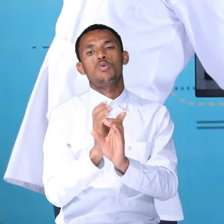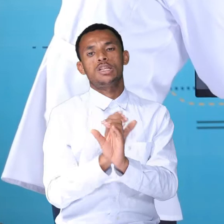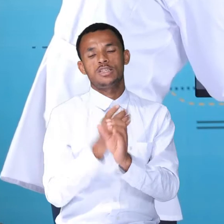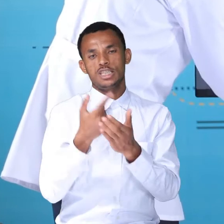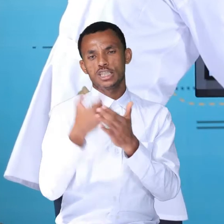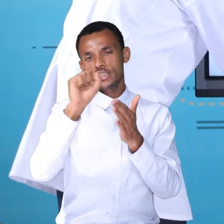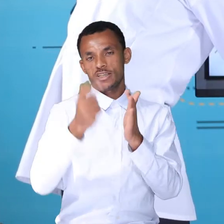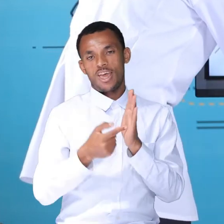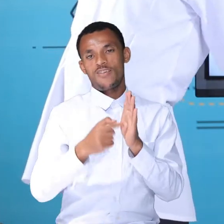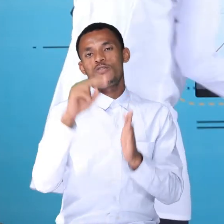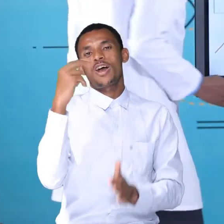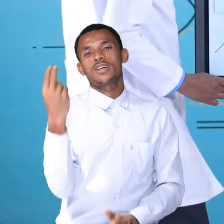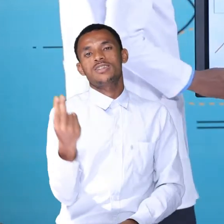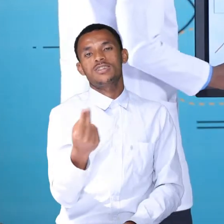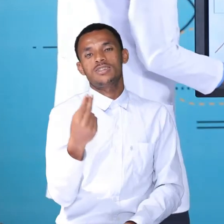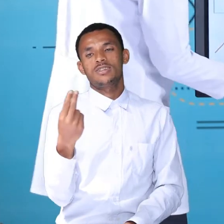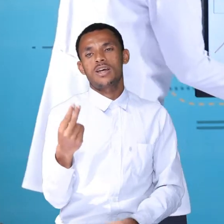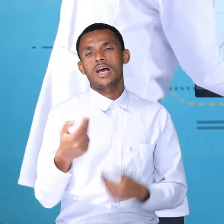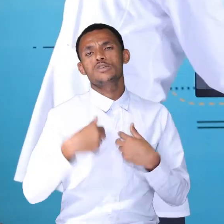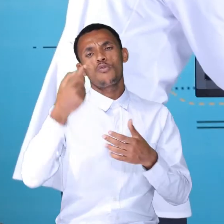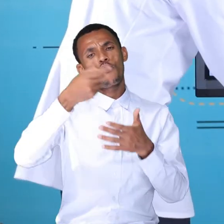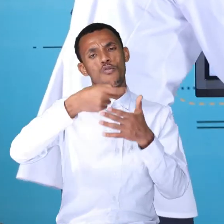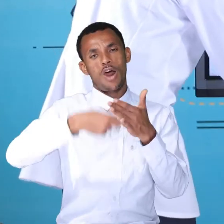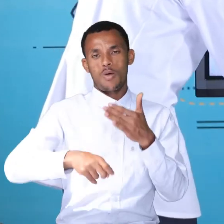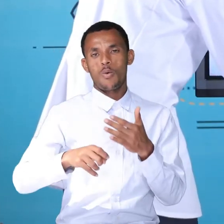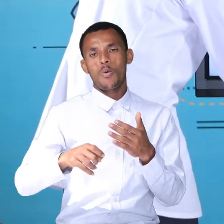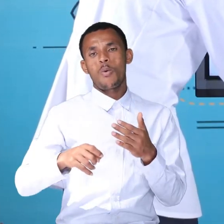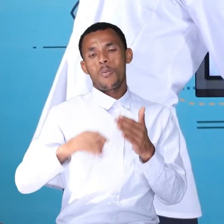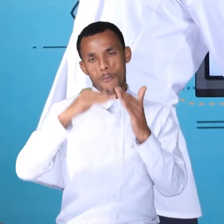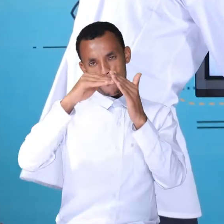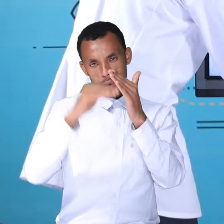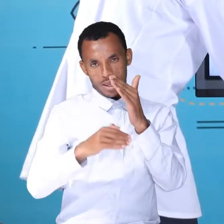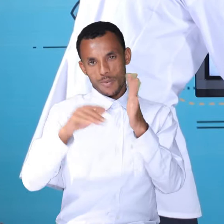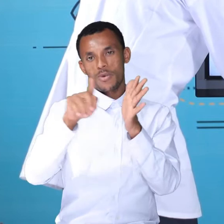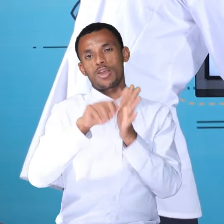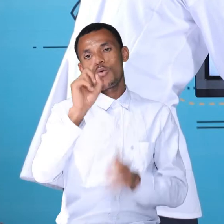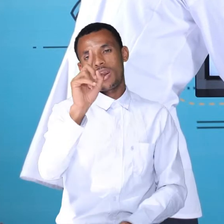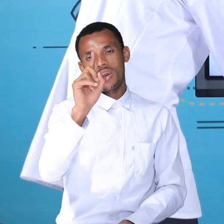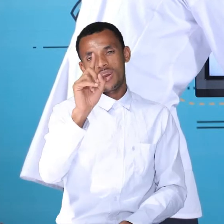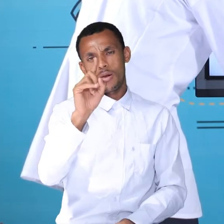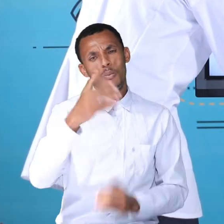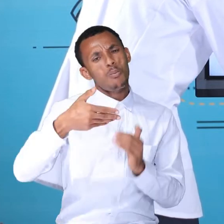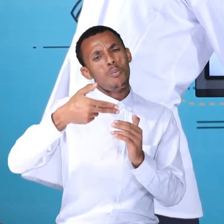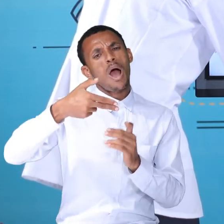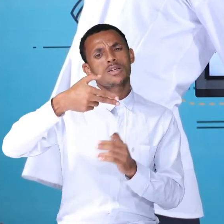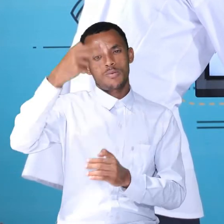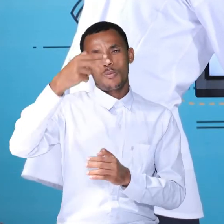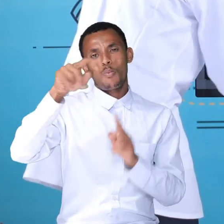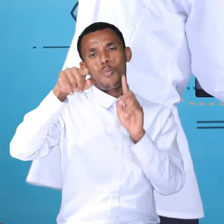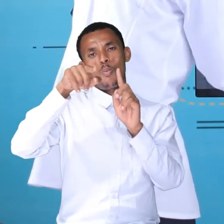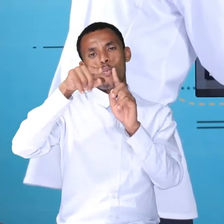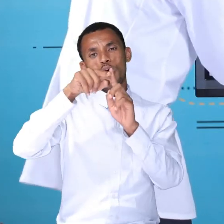sine function. Sine function has value minimum negative 1, maximum to be positive